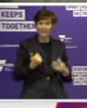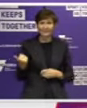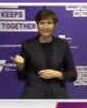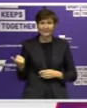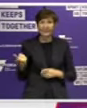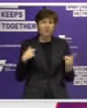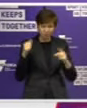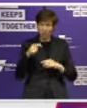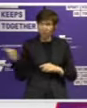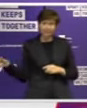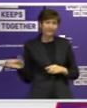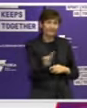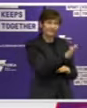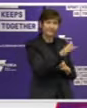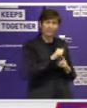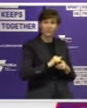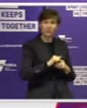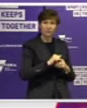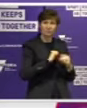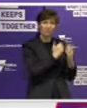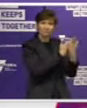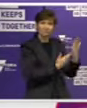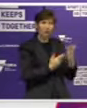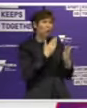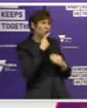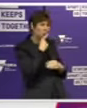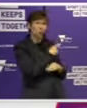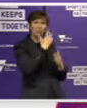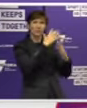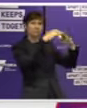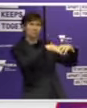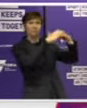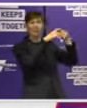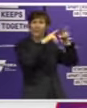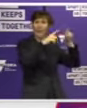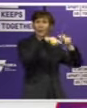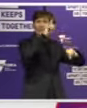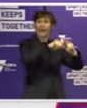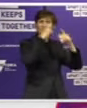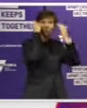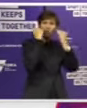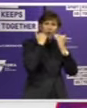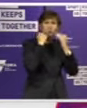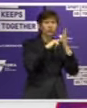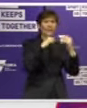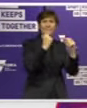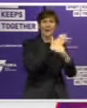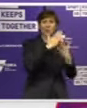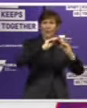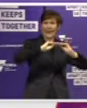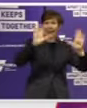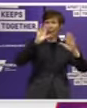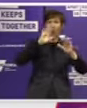this. Yeah. This would seem at odds with transparency. Should your Chief of Staff provide evidence to the inquiry? Who